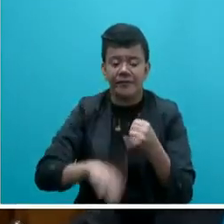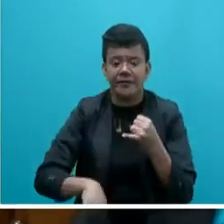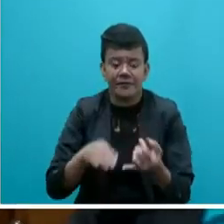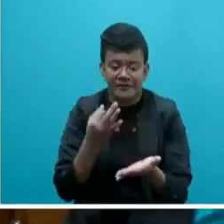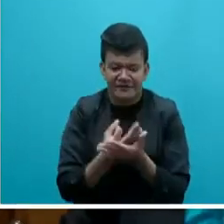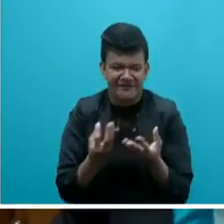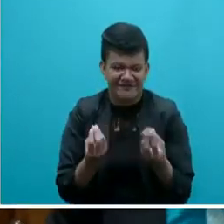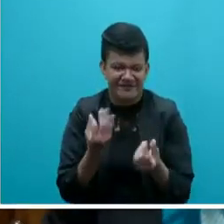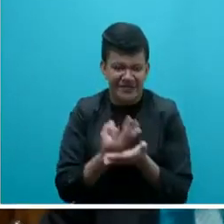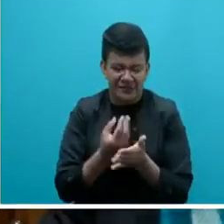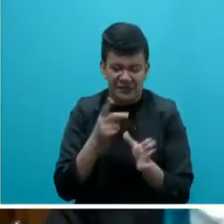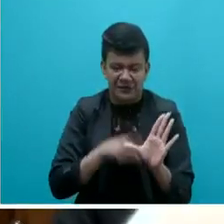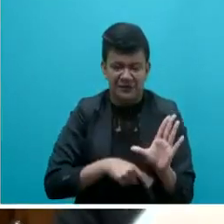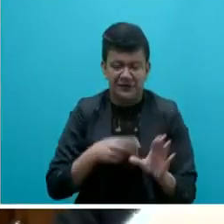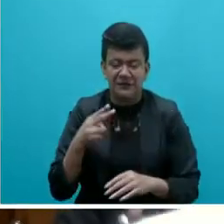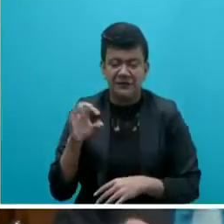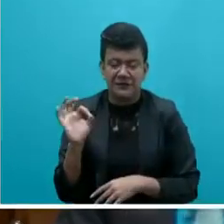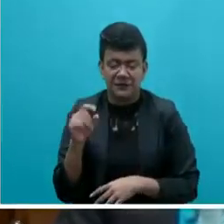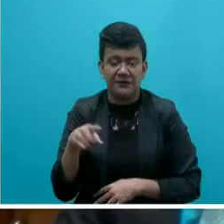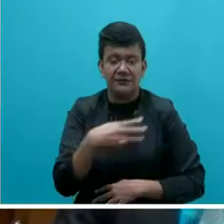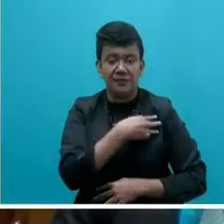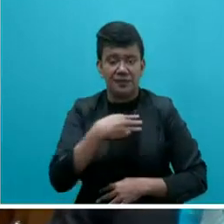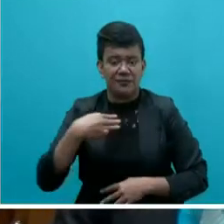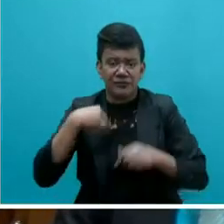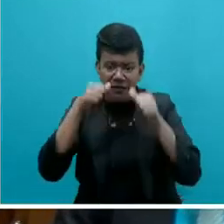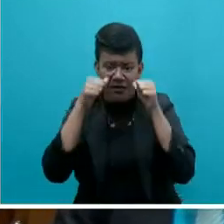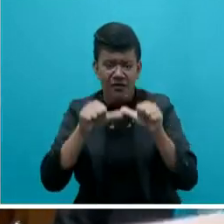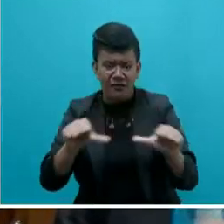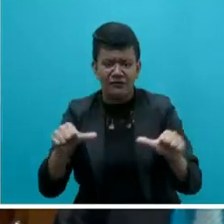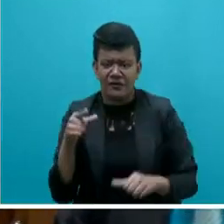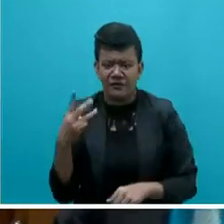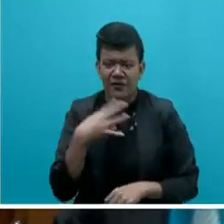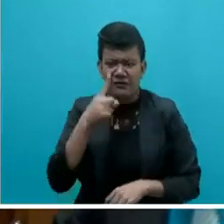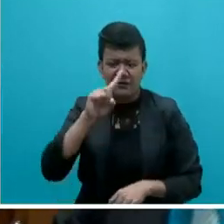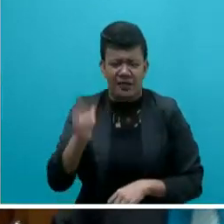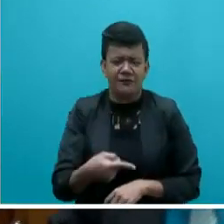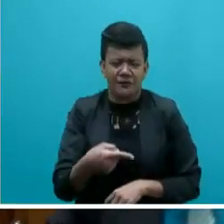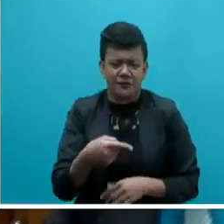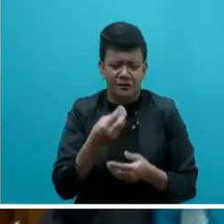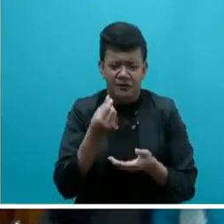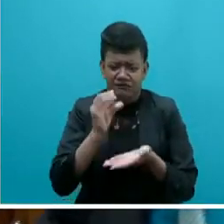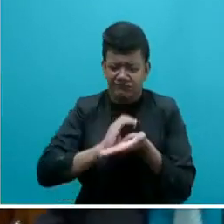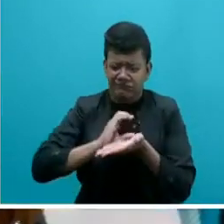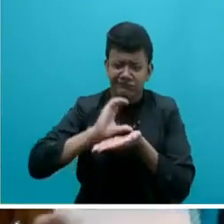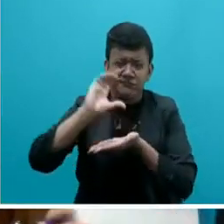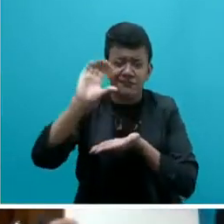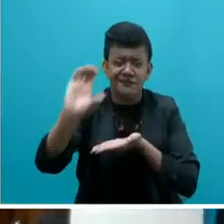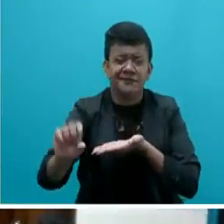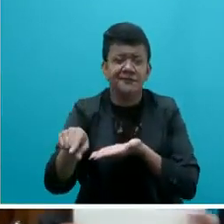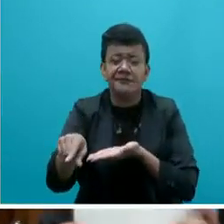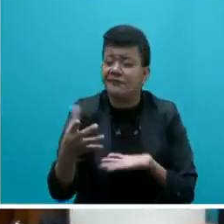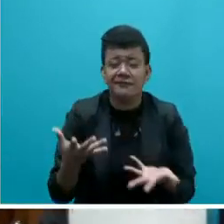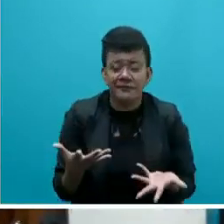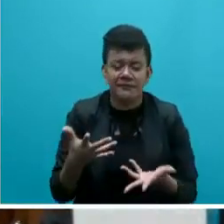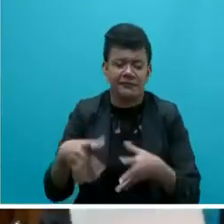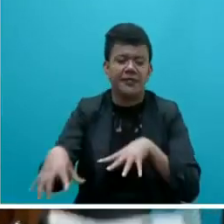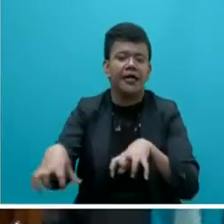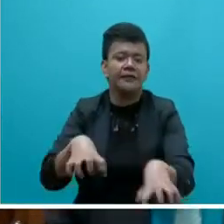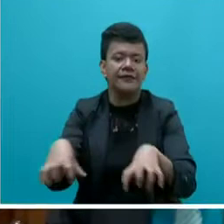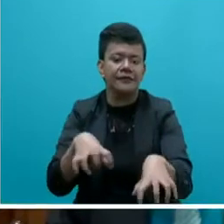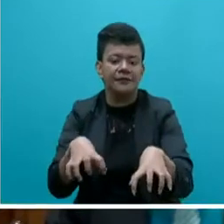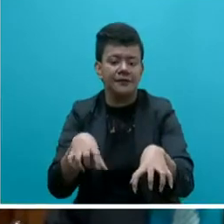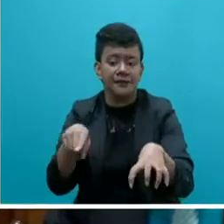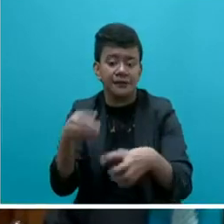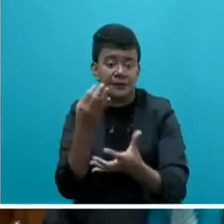has allocated $300,000 through its Extension and Research Division to fund this activity. This funding will enable training